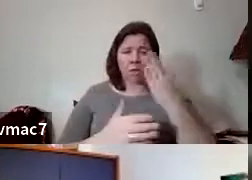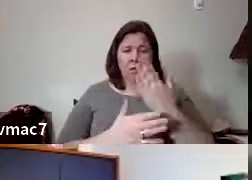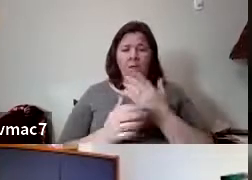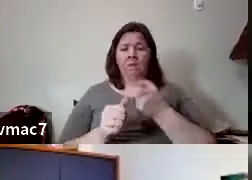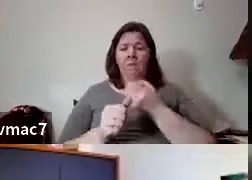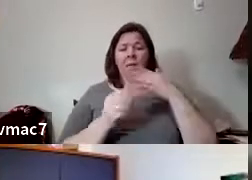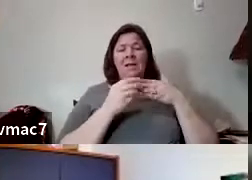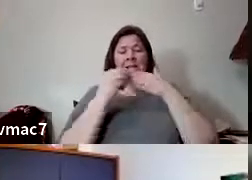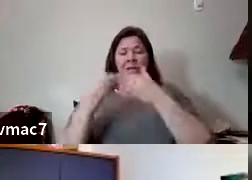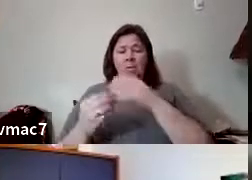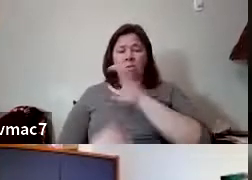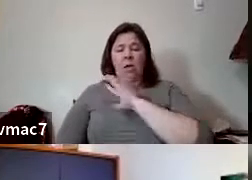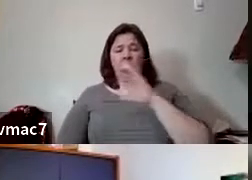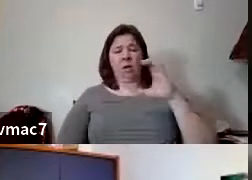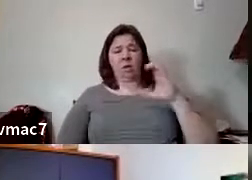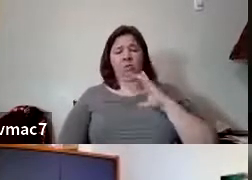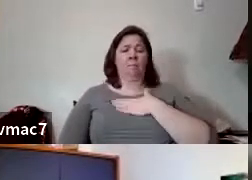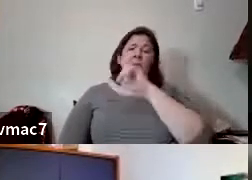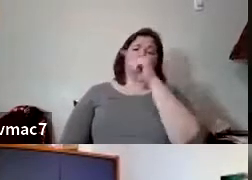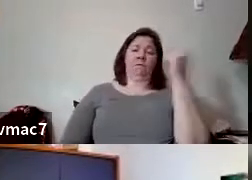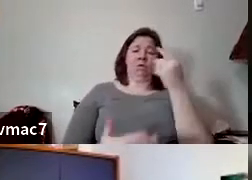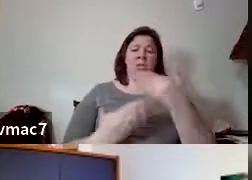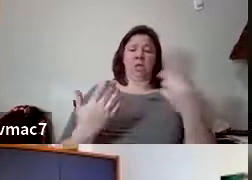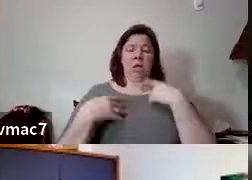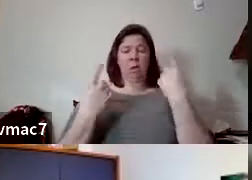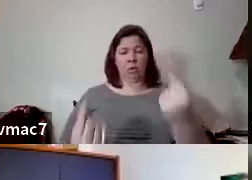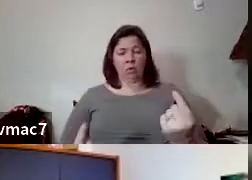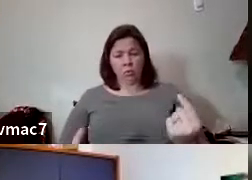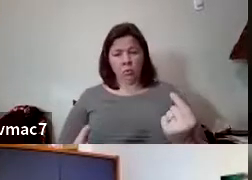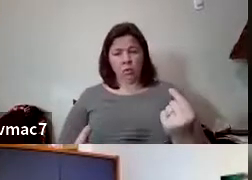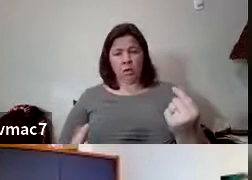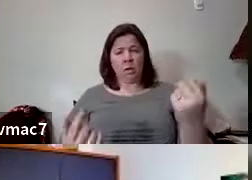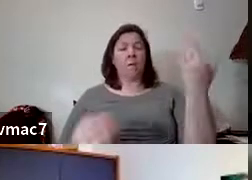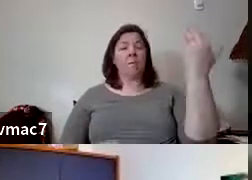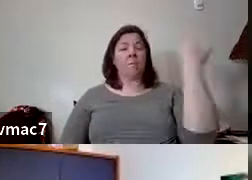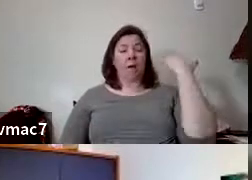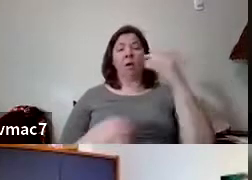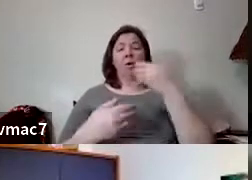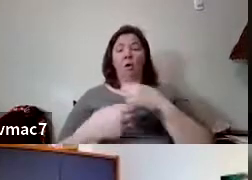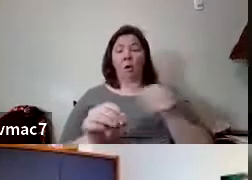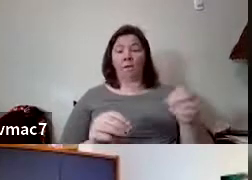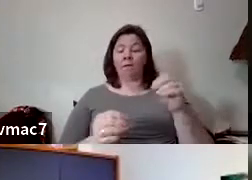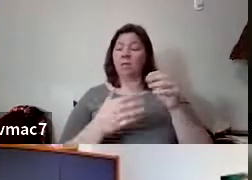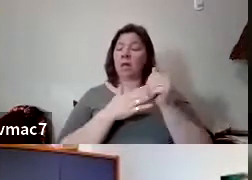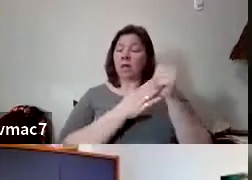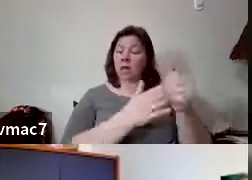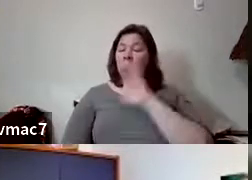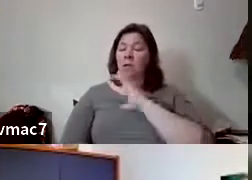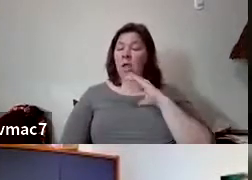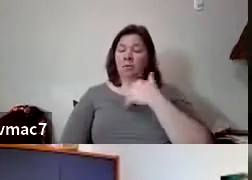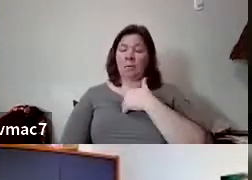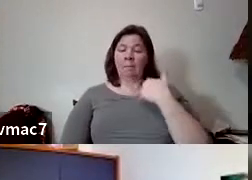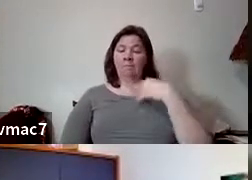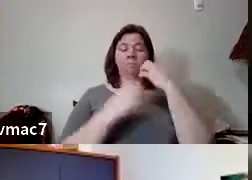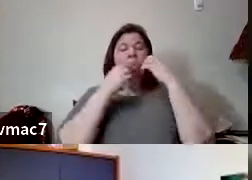Leadership Council. It's one of my first things I do when I get into the back office. I see what the other Leadership Council members have posted. Always